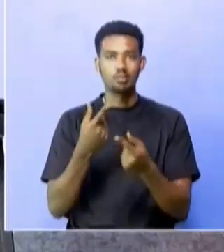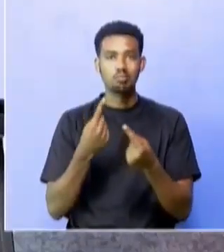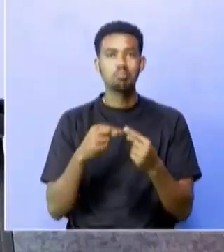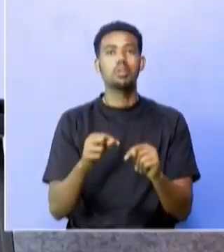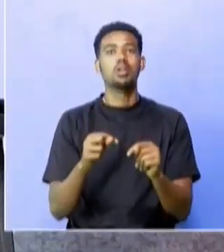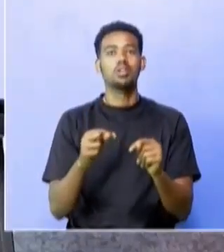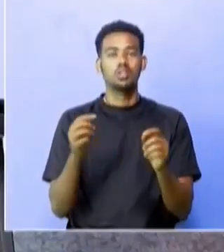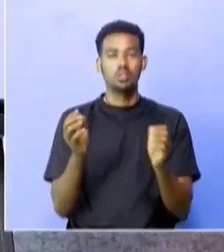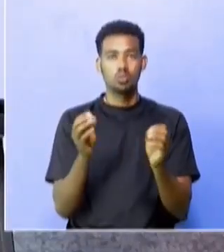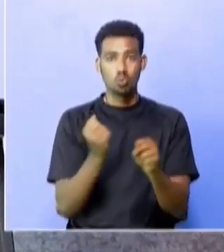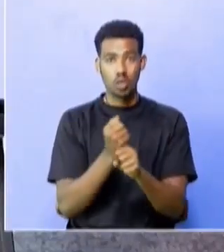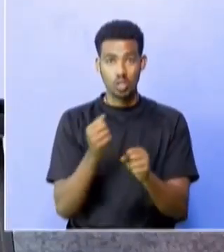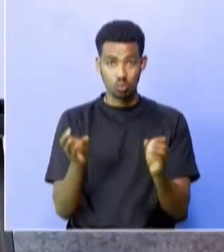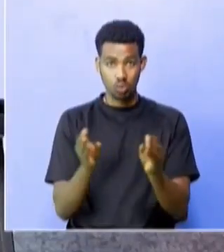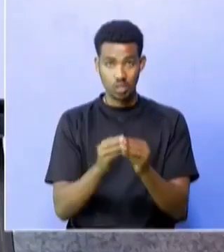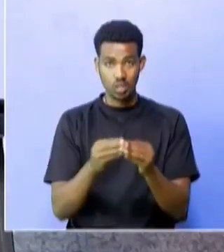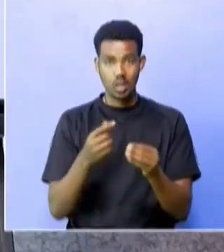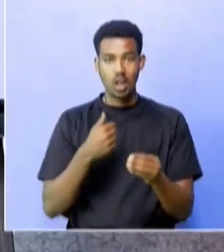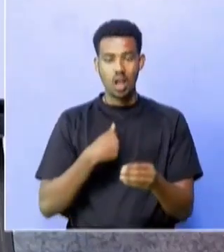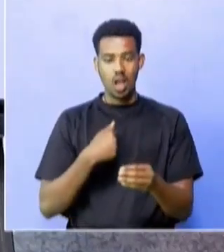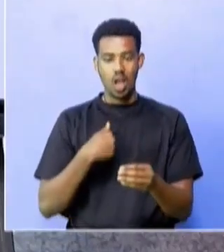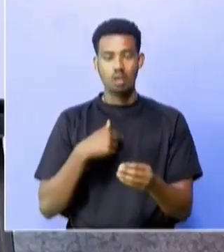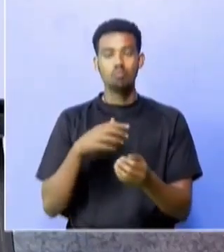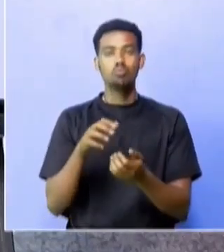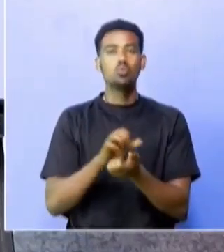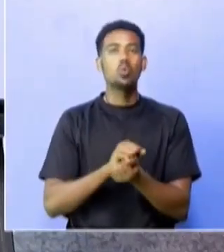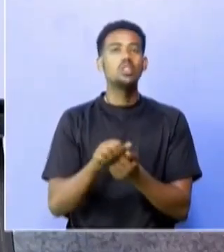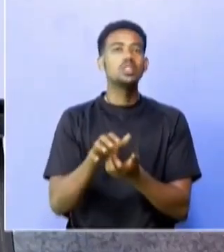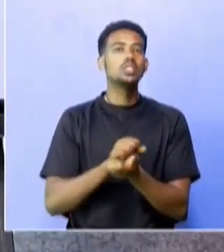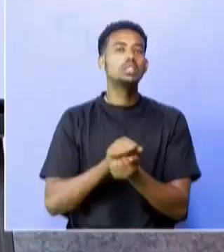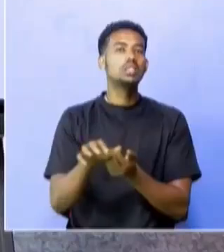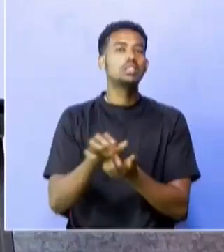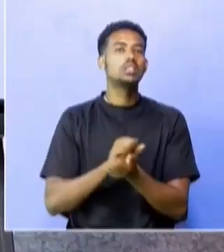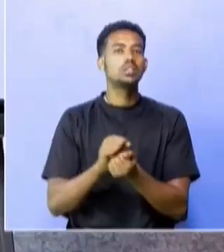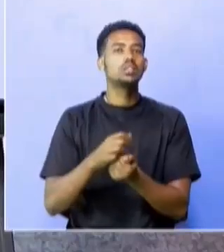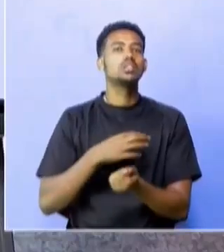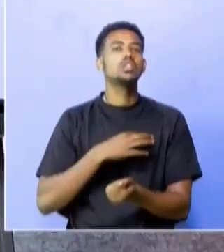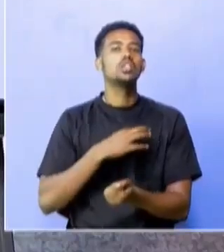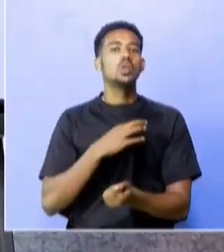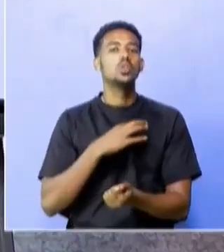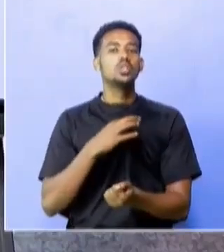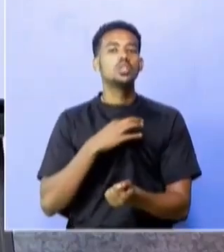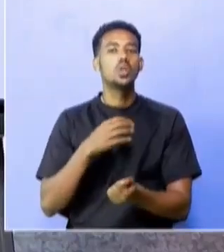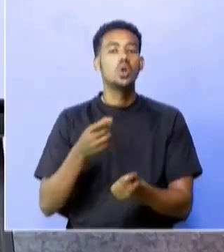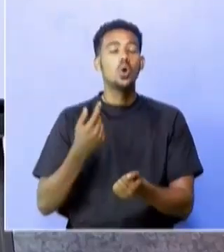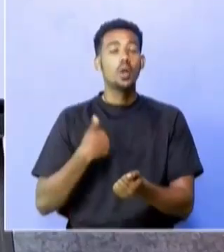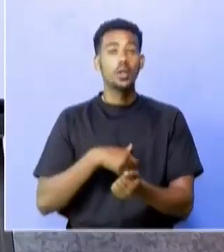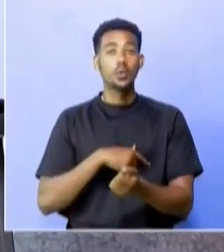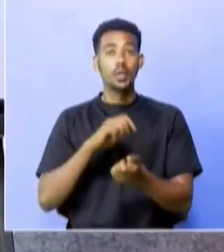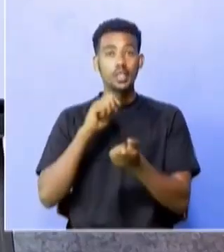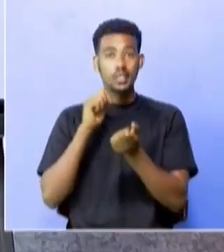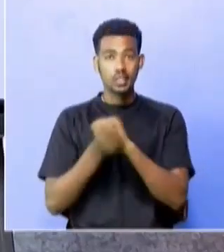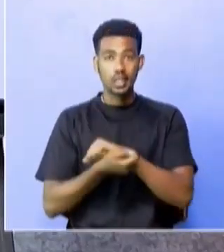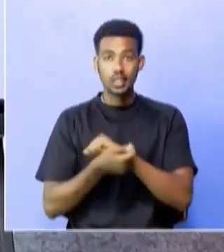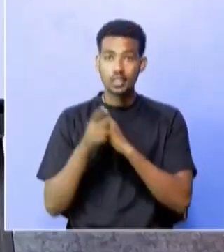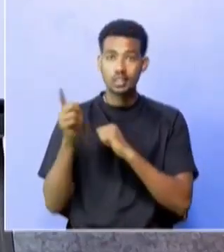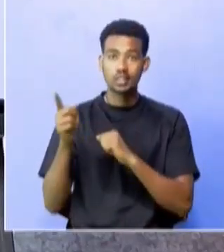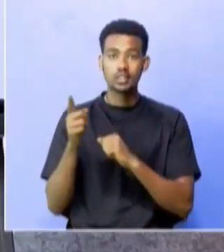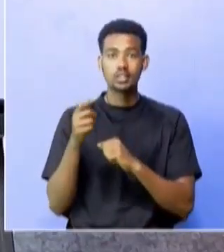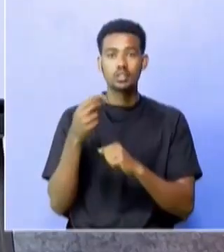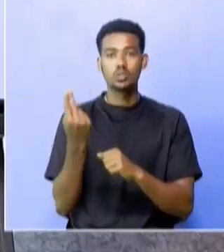washing clothes. I am washing clothes. When we change the sentence by using